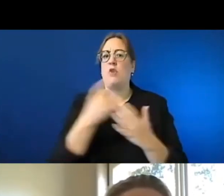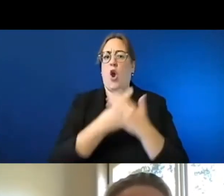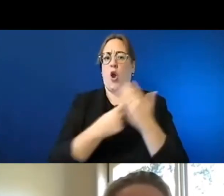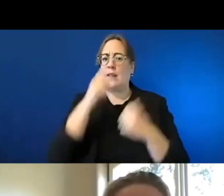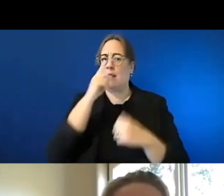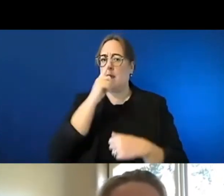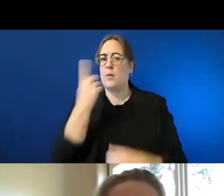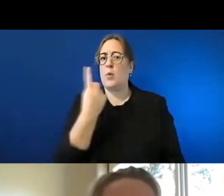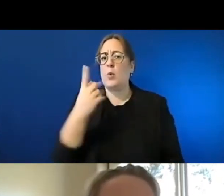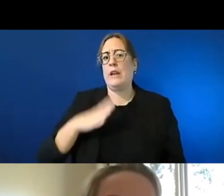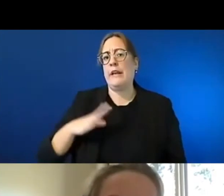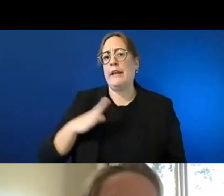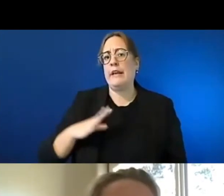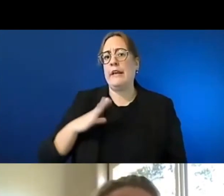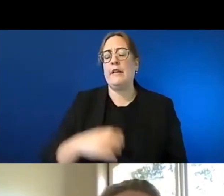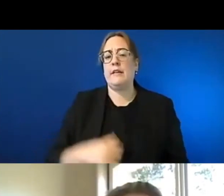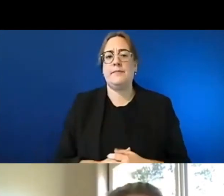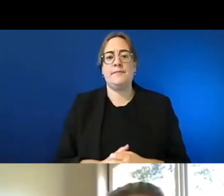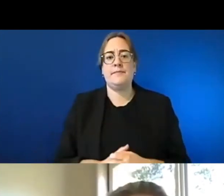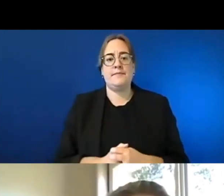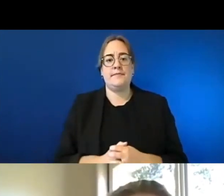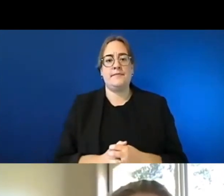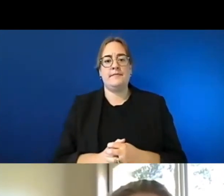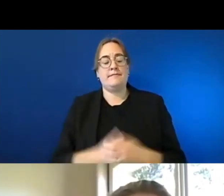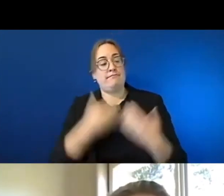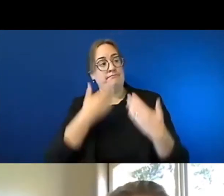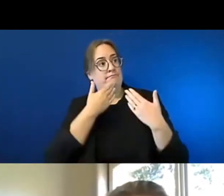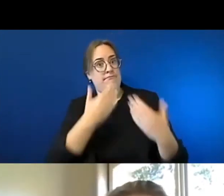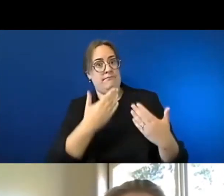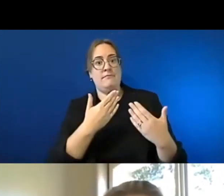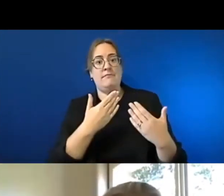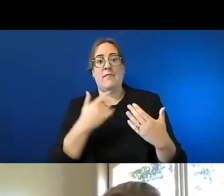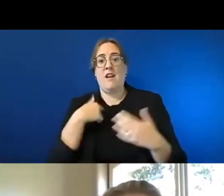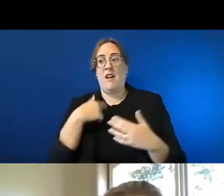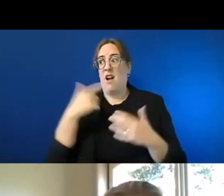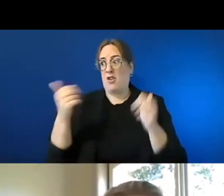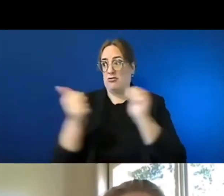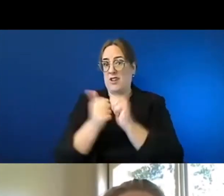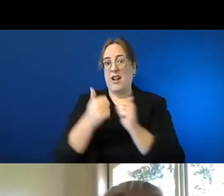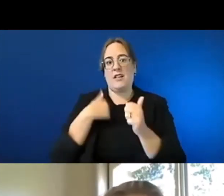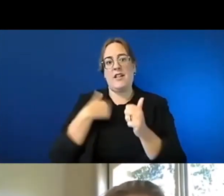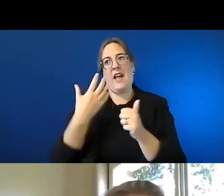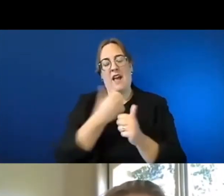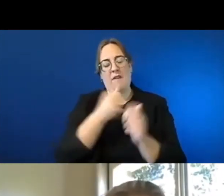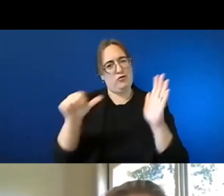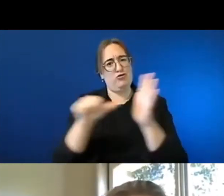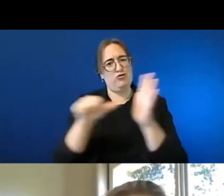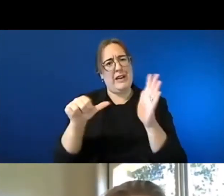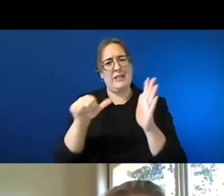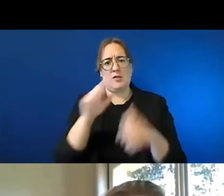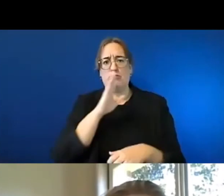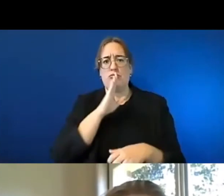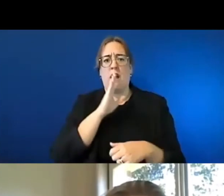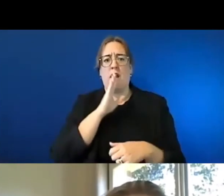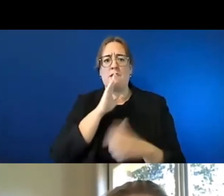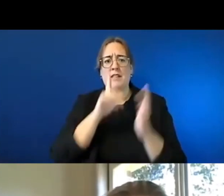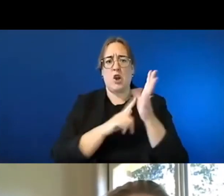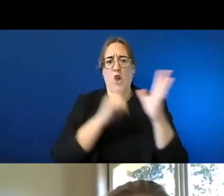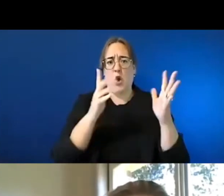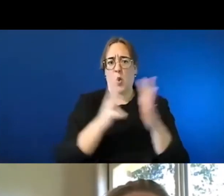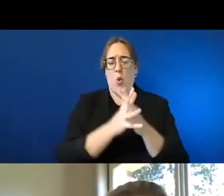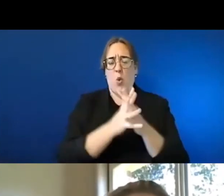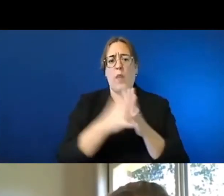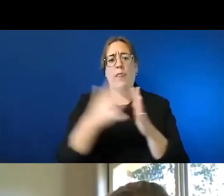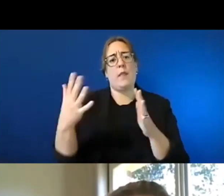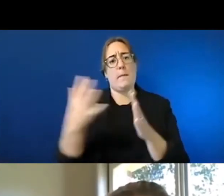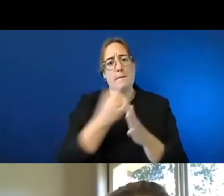beautiful. Thank you very much. I think it's important for people to be aware there are pretty strict privacy laws around, and nothing's going to be shared without your permission